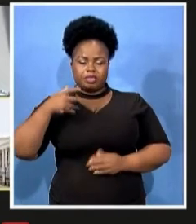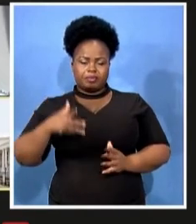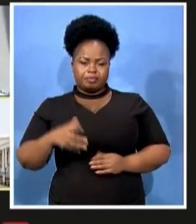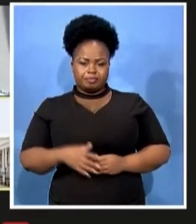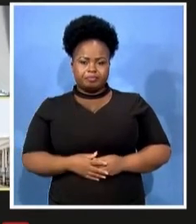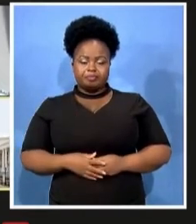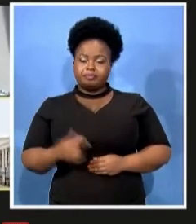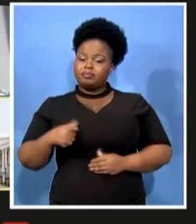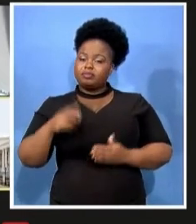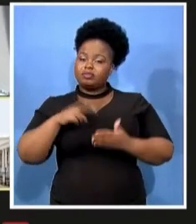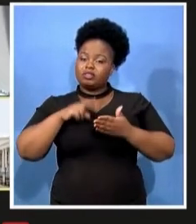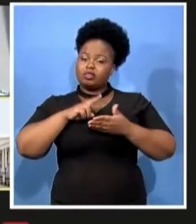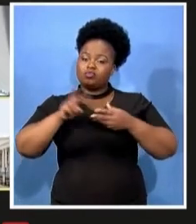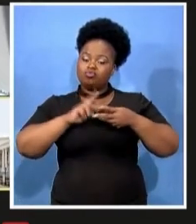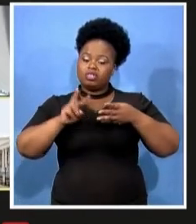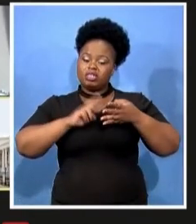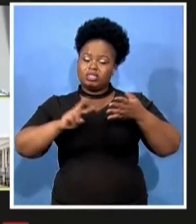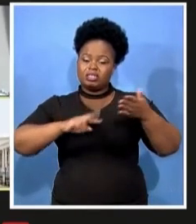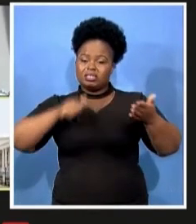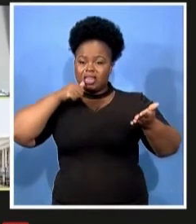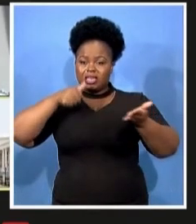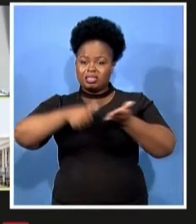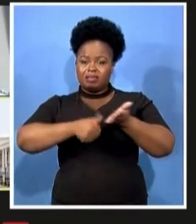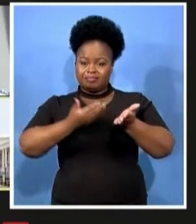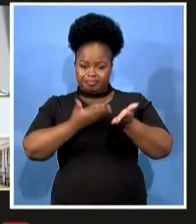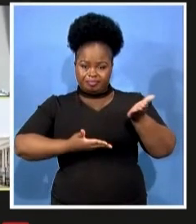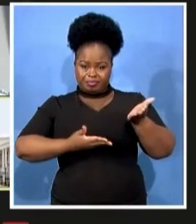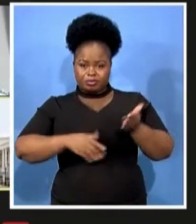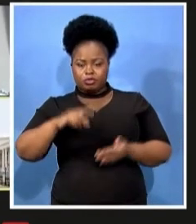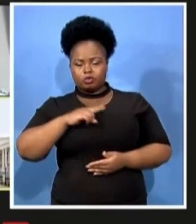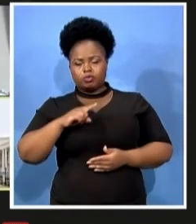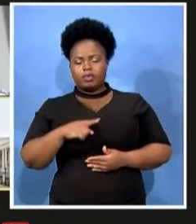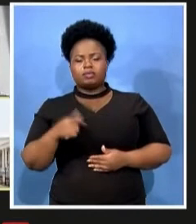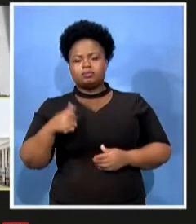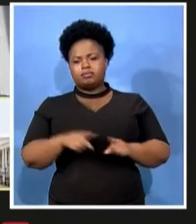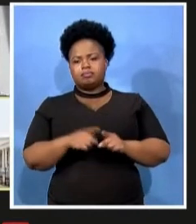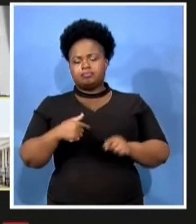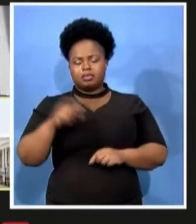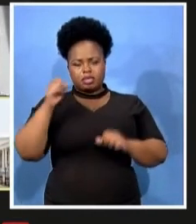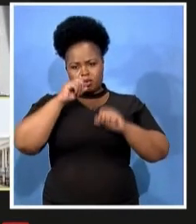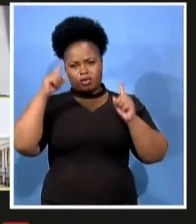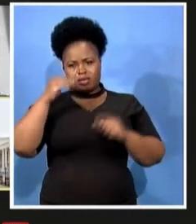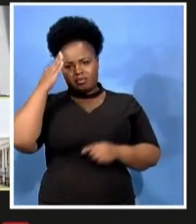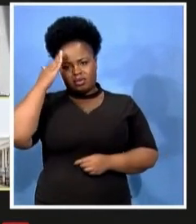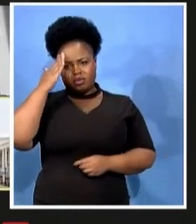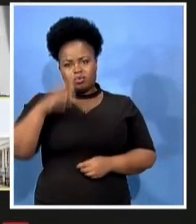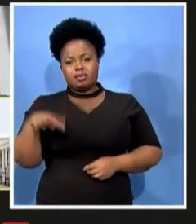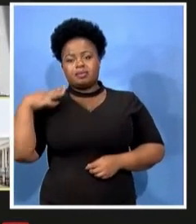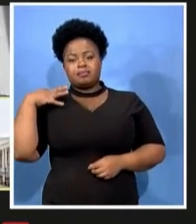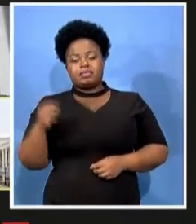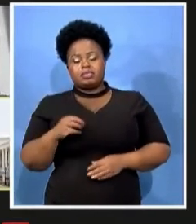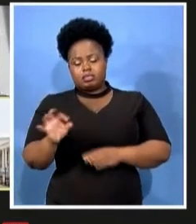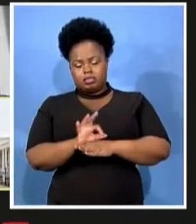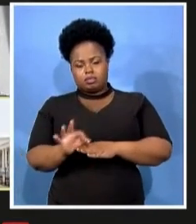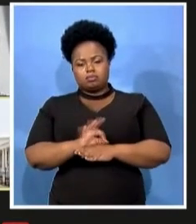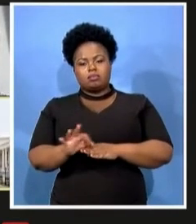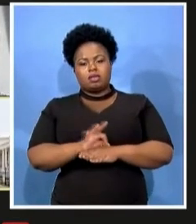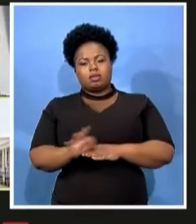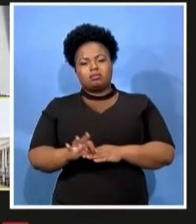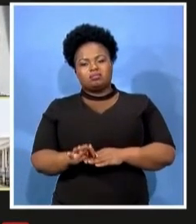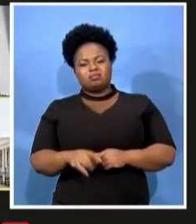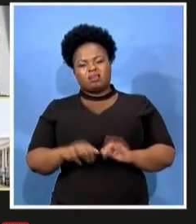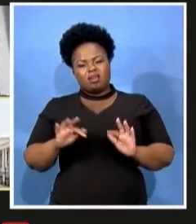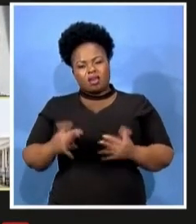because I'm also aware of the minister's plan with regards to how to assist the National Assembly with